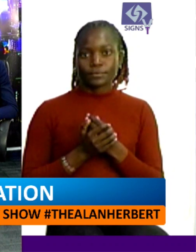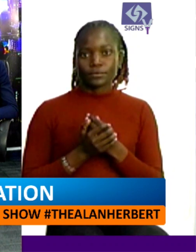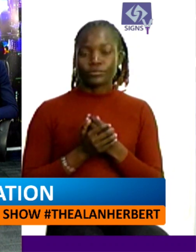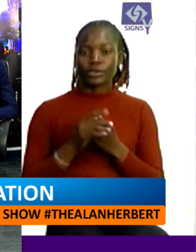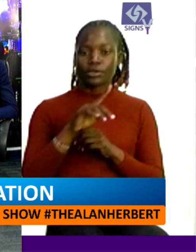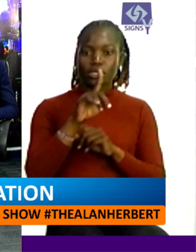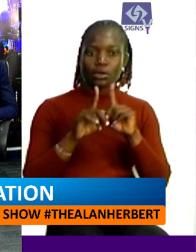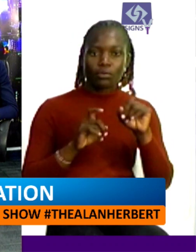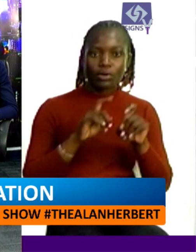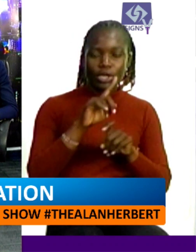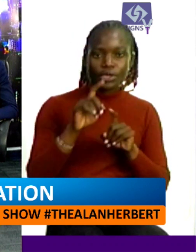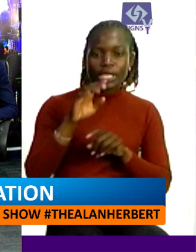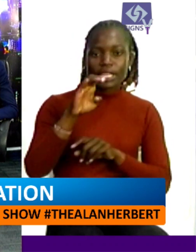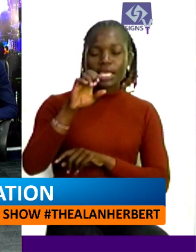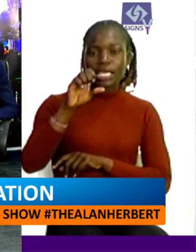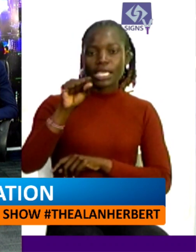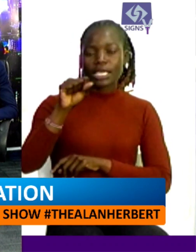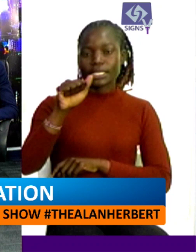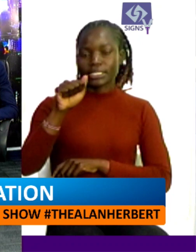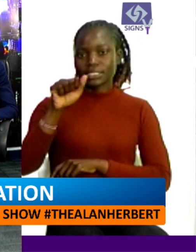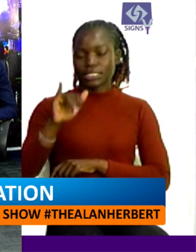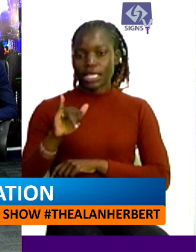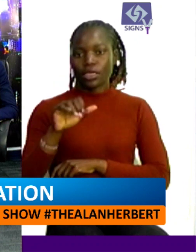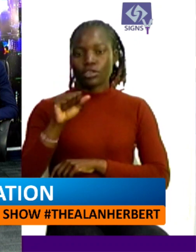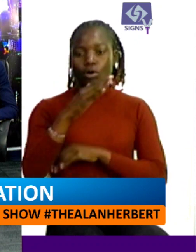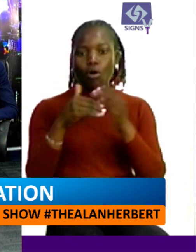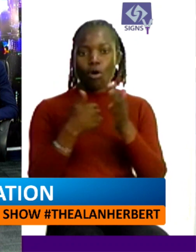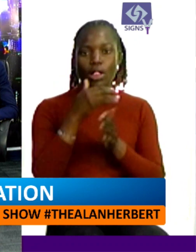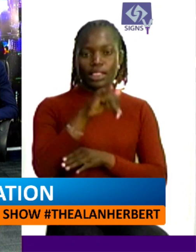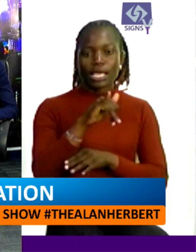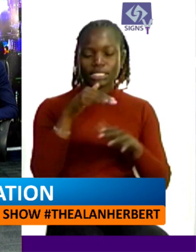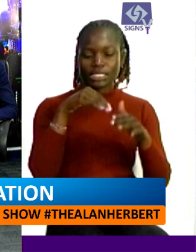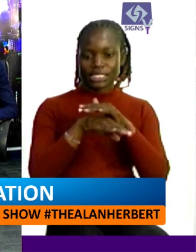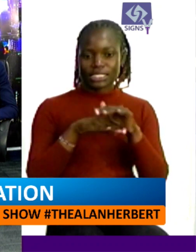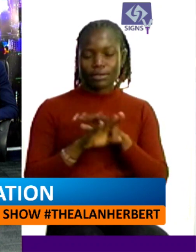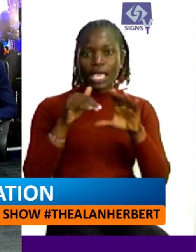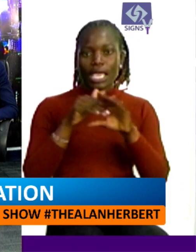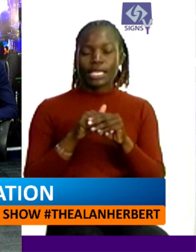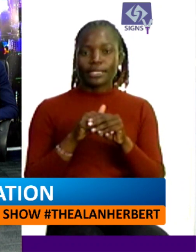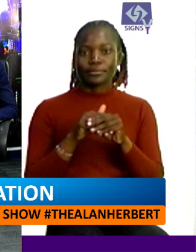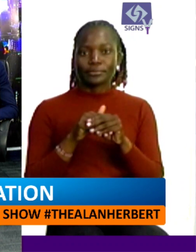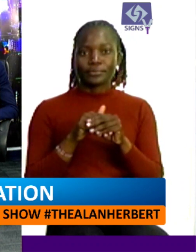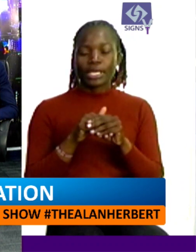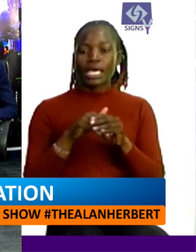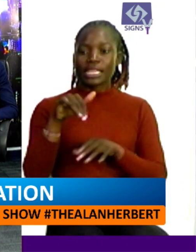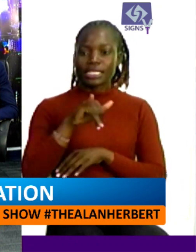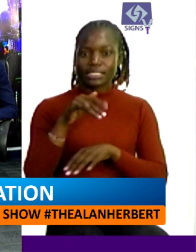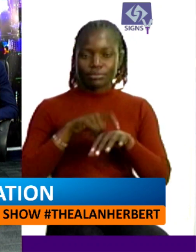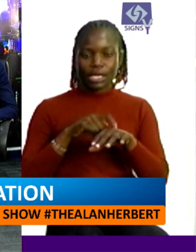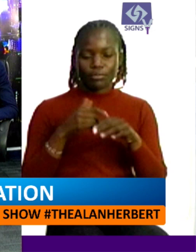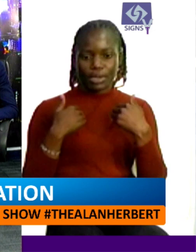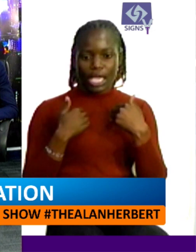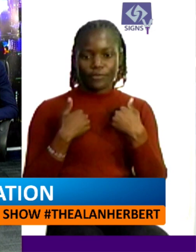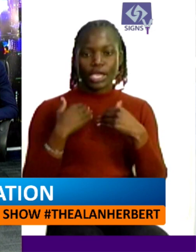the questions or the essays is being assessed. So all that is accessible in our website. At the same time, we've been